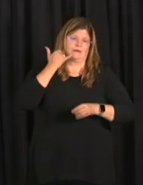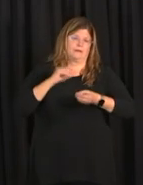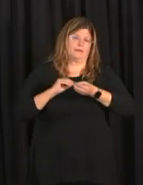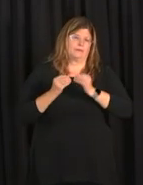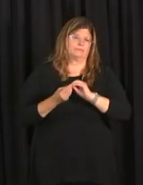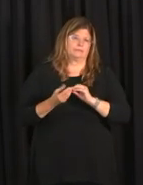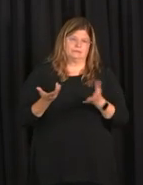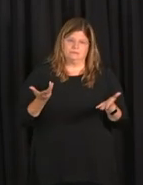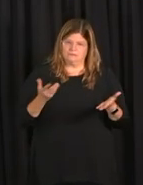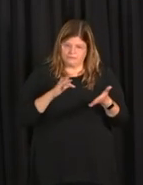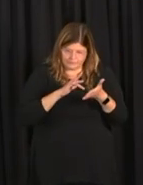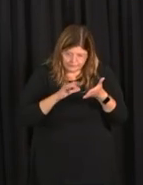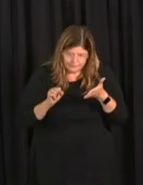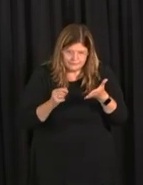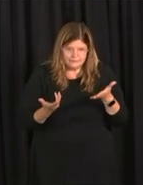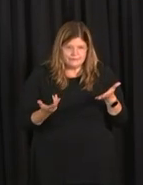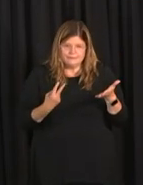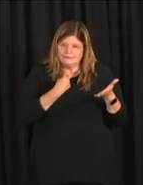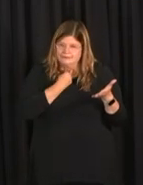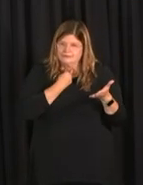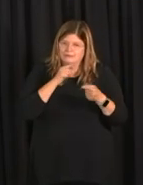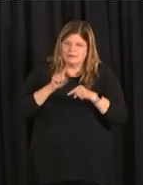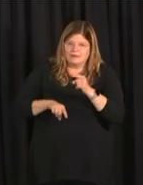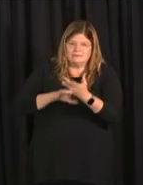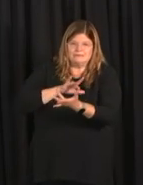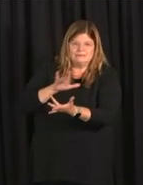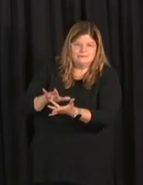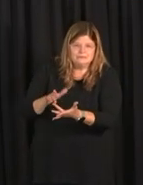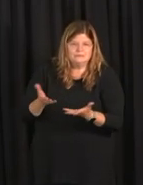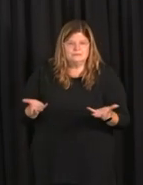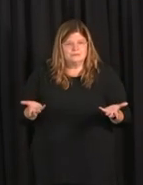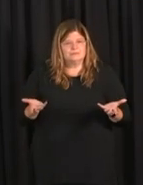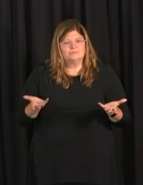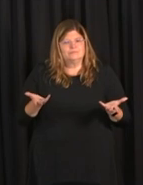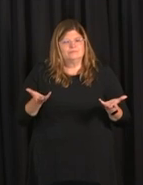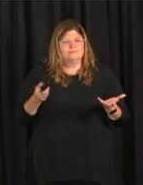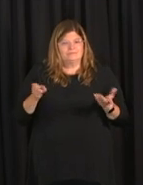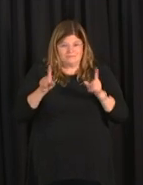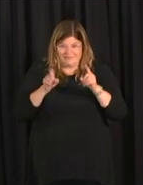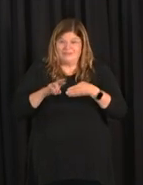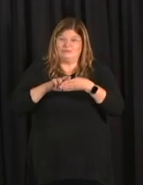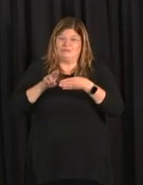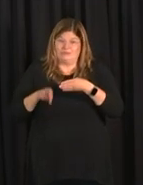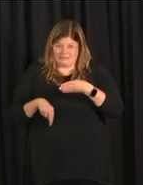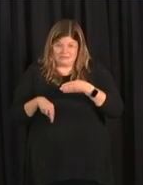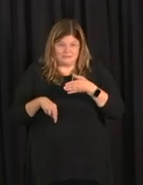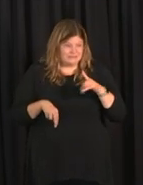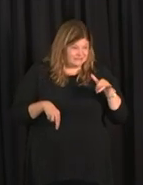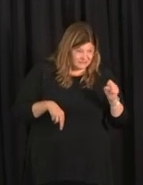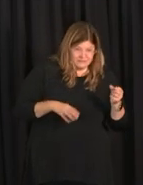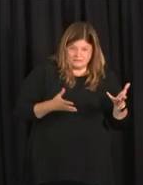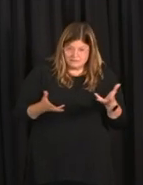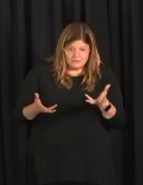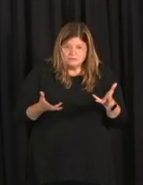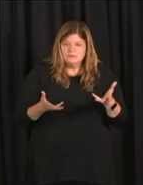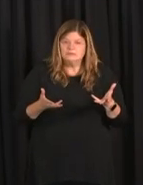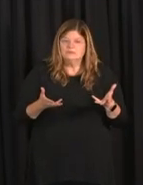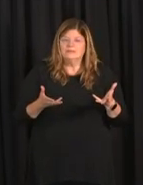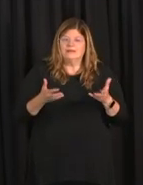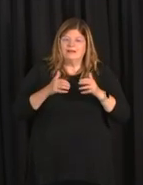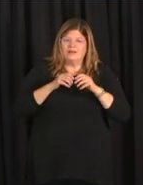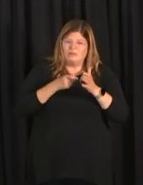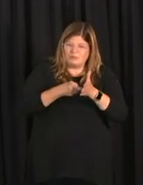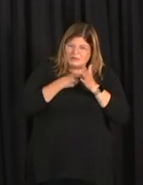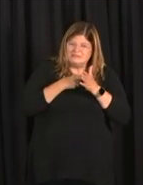this was the first time that the positive case was notified of their positive test result. The case was visiting the district to take an